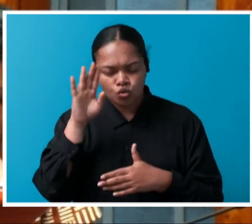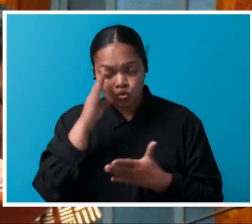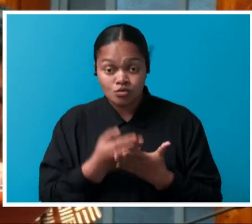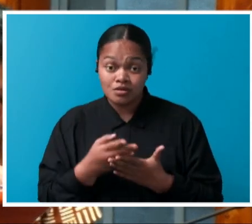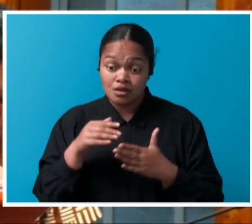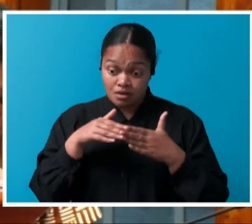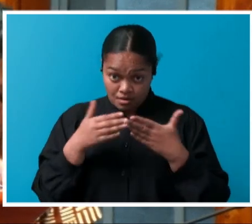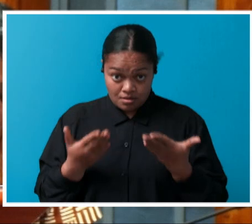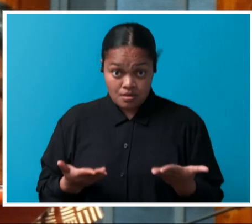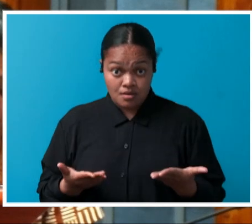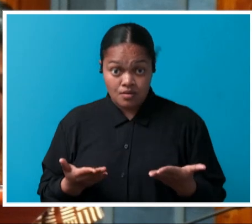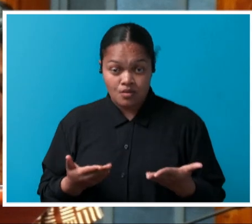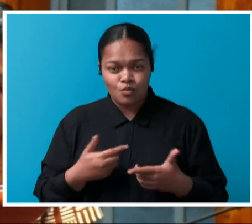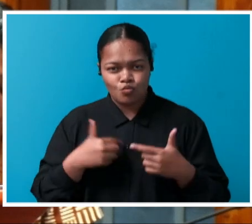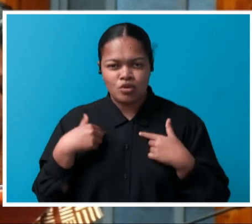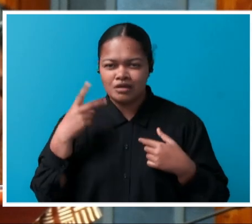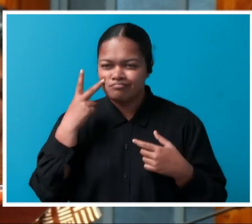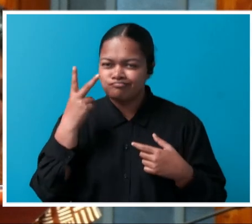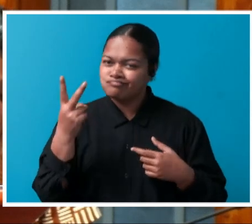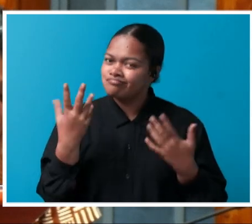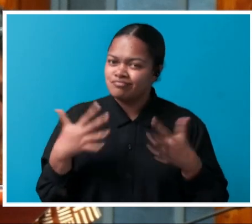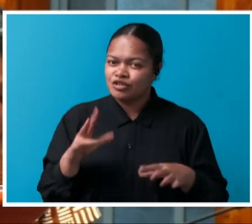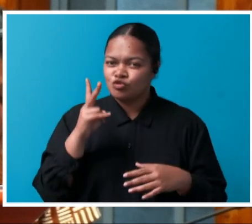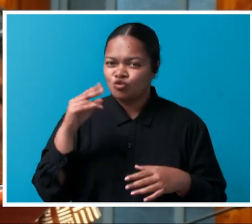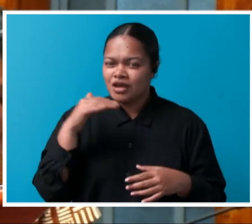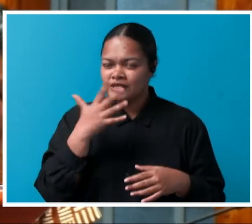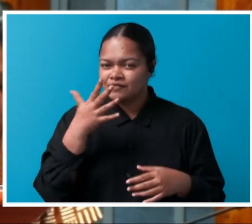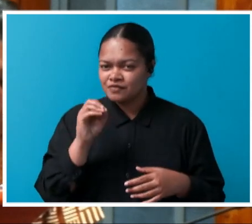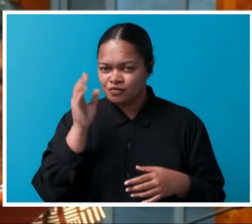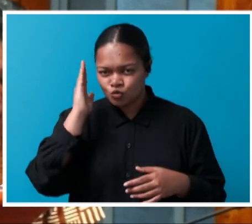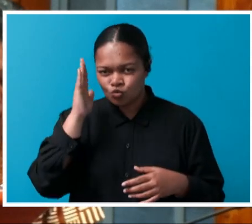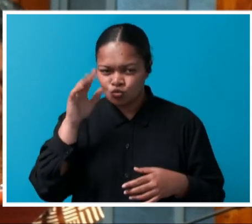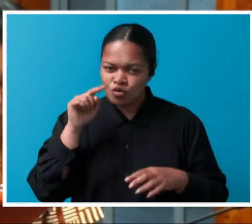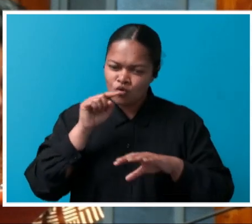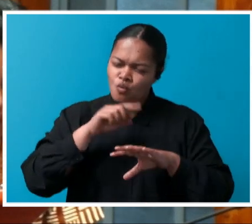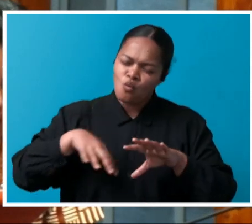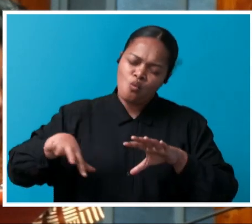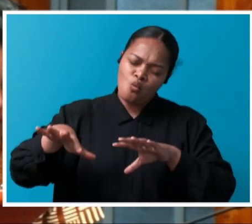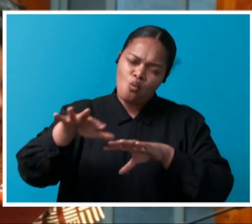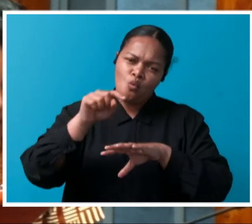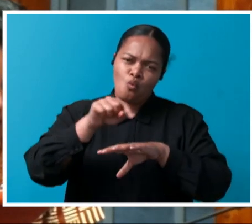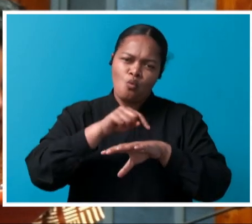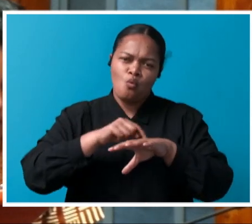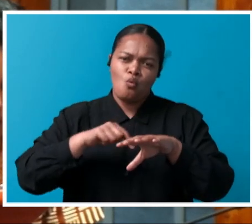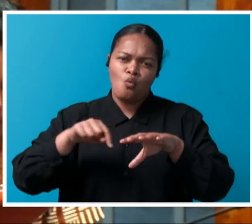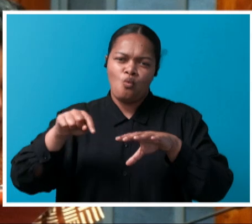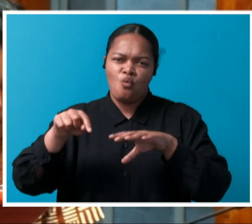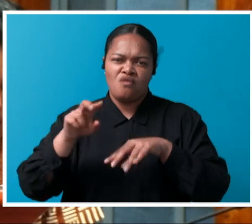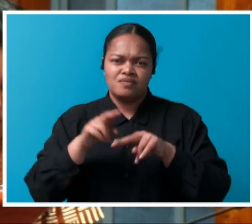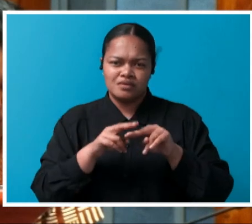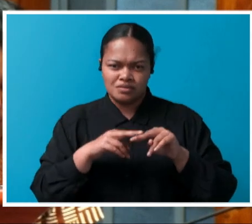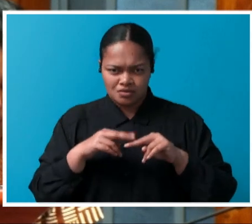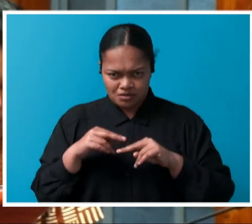date, we have visited more than 250 schools all around Fiji. And still, we have more